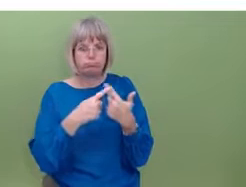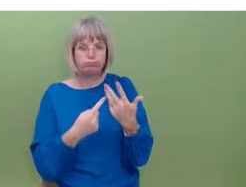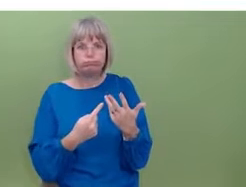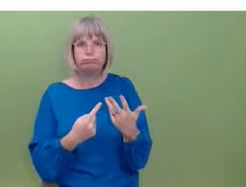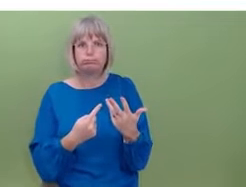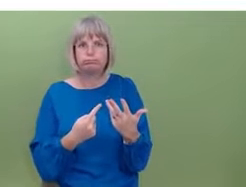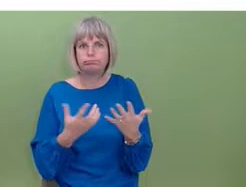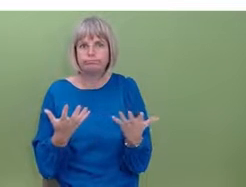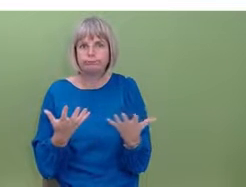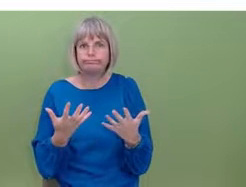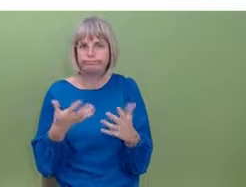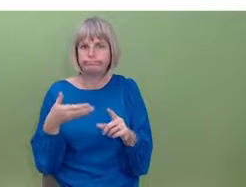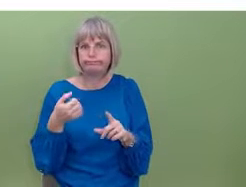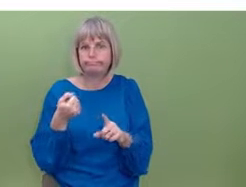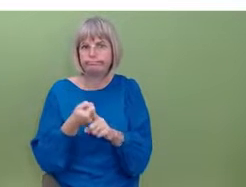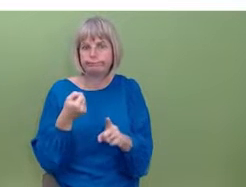In terms of